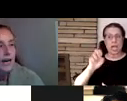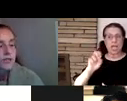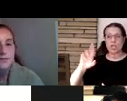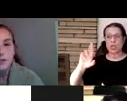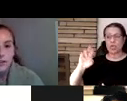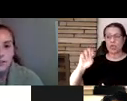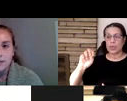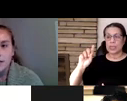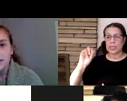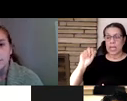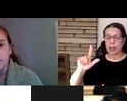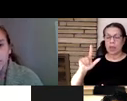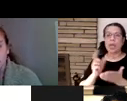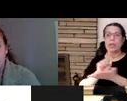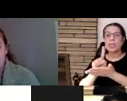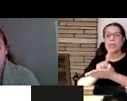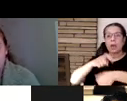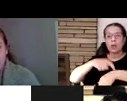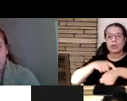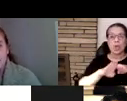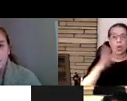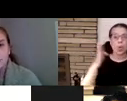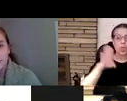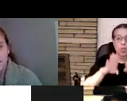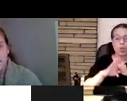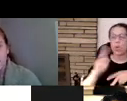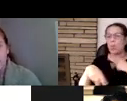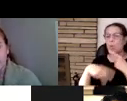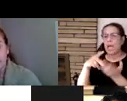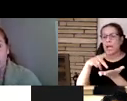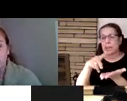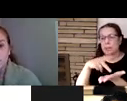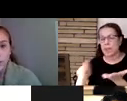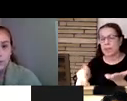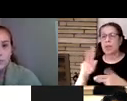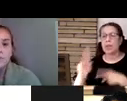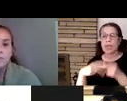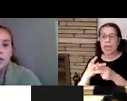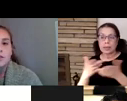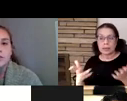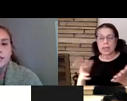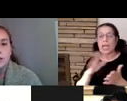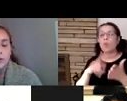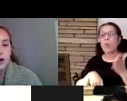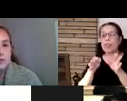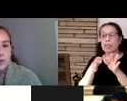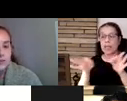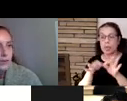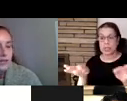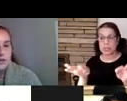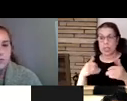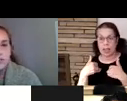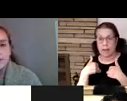retailer on hours of service, types of payment accepted, type of retailer, and languages spoken. The retailer will also